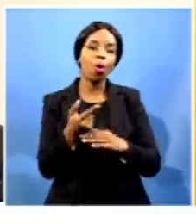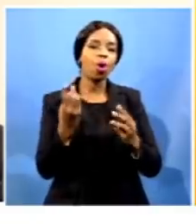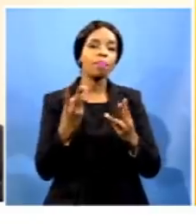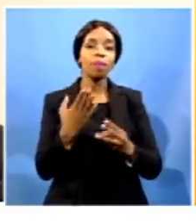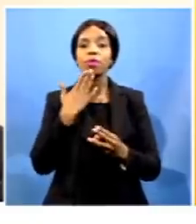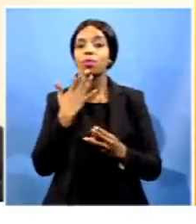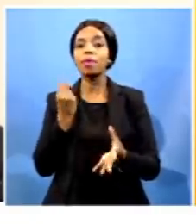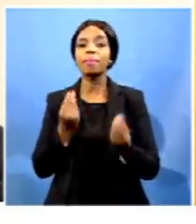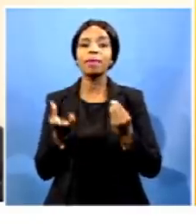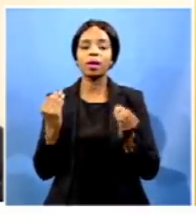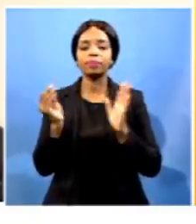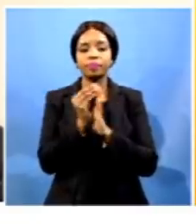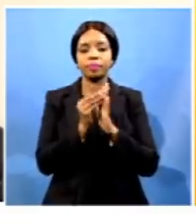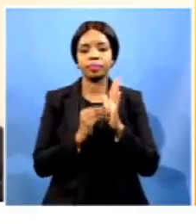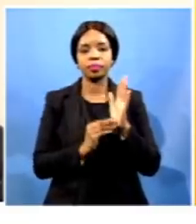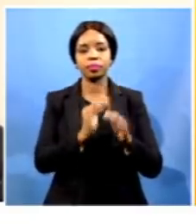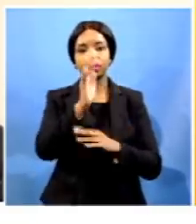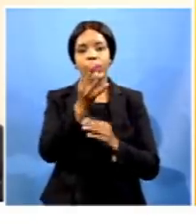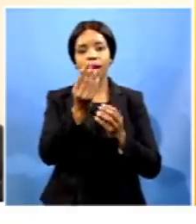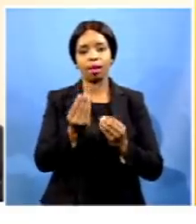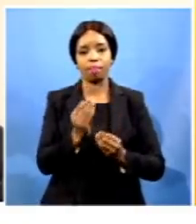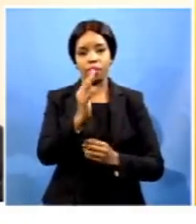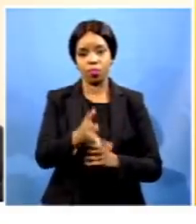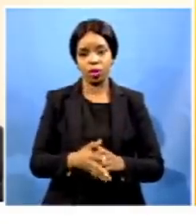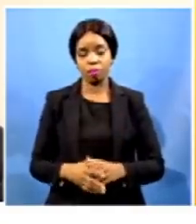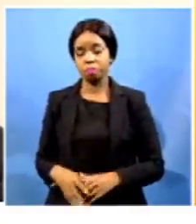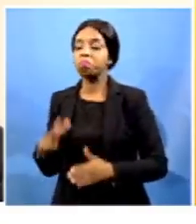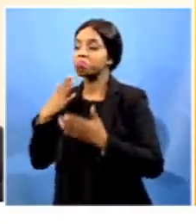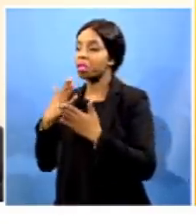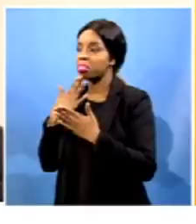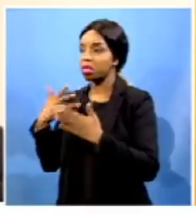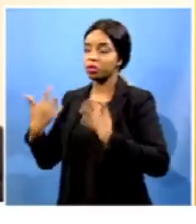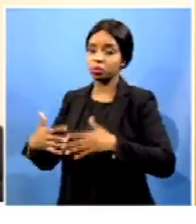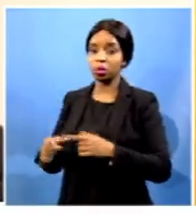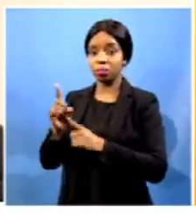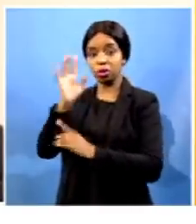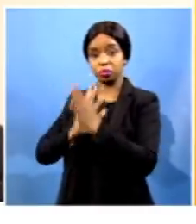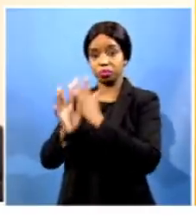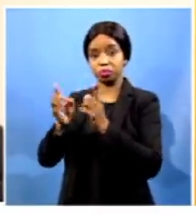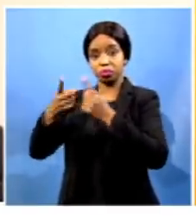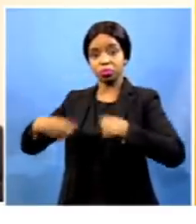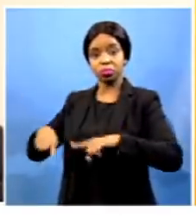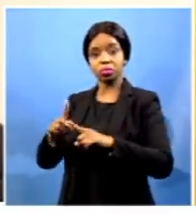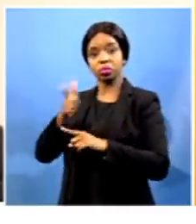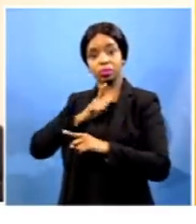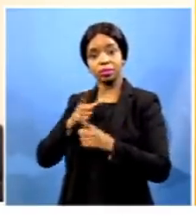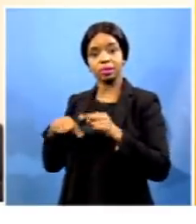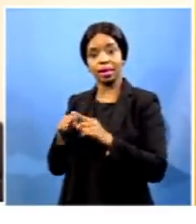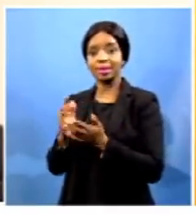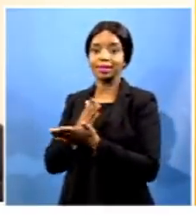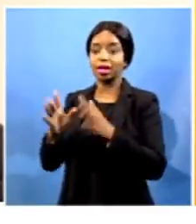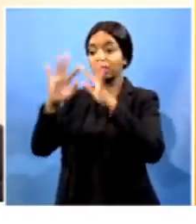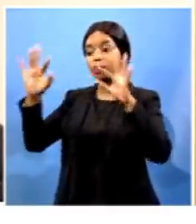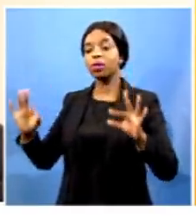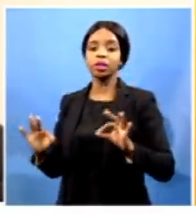Fantastic. Listen, thank you so much for talking to us. And I know what you're saying about being a brain surgeon and filling out some of those forms. My goodness, you eventually just